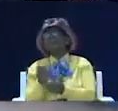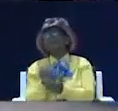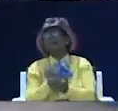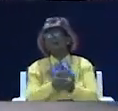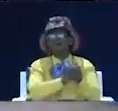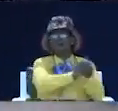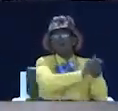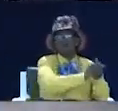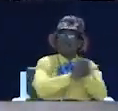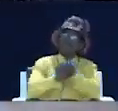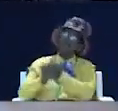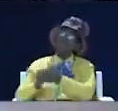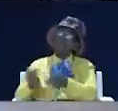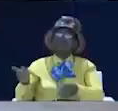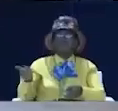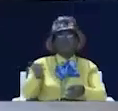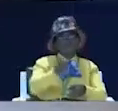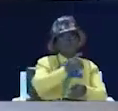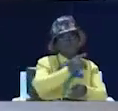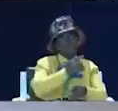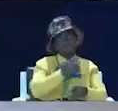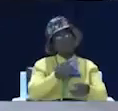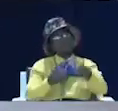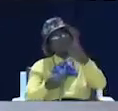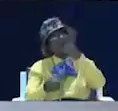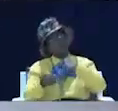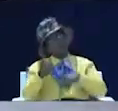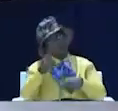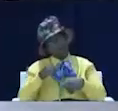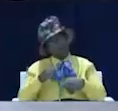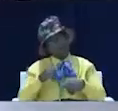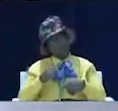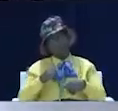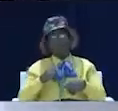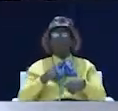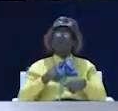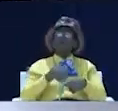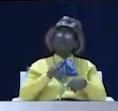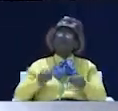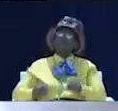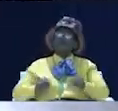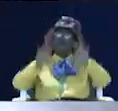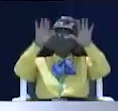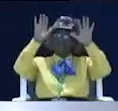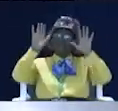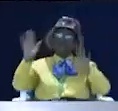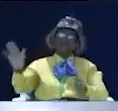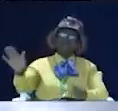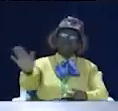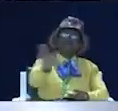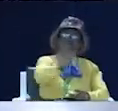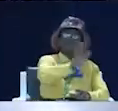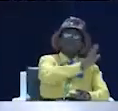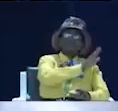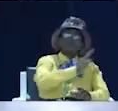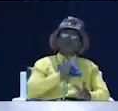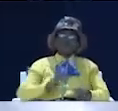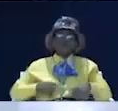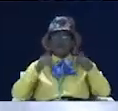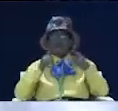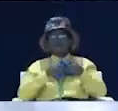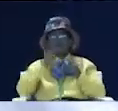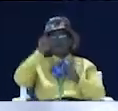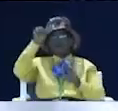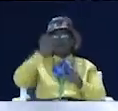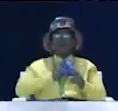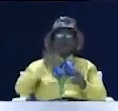1 to 15 because I know you, some of you are very far away tonight. So I count from 1 to 15.